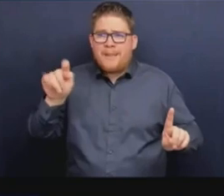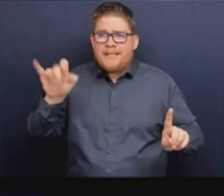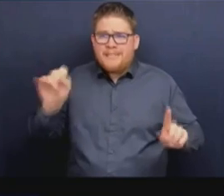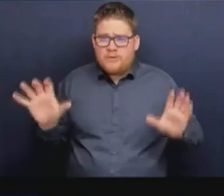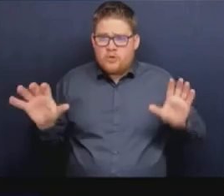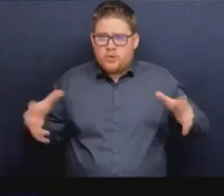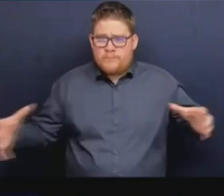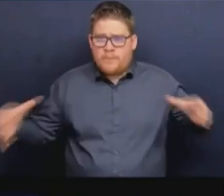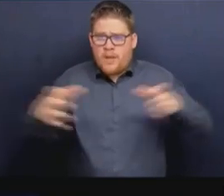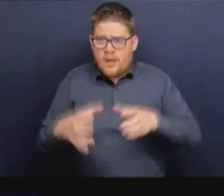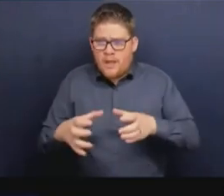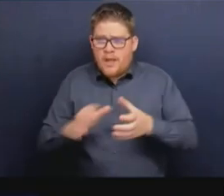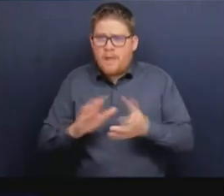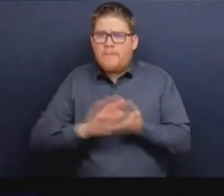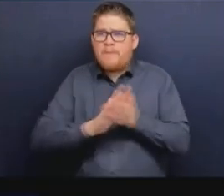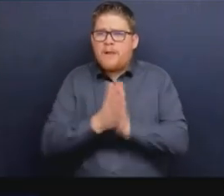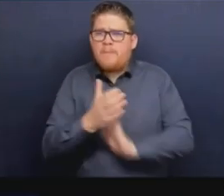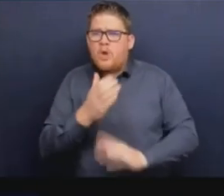Indigenous peoples.